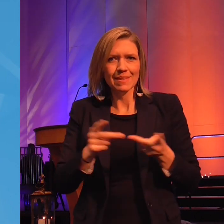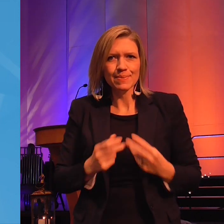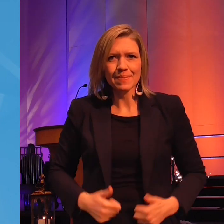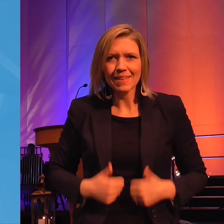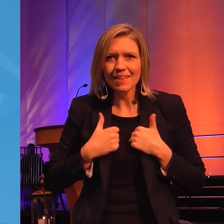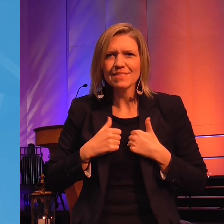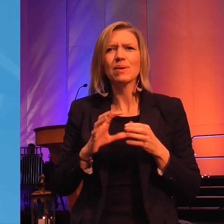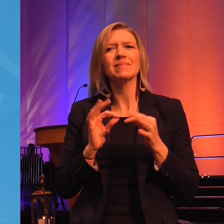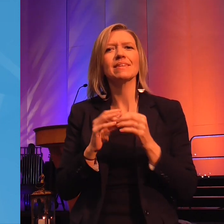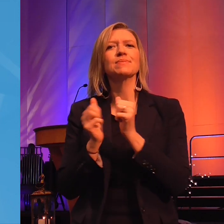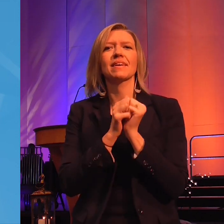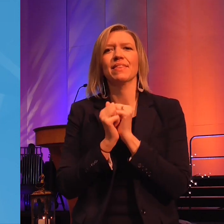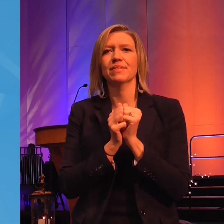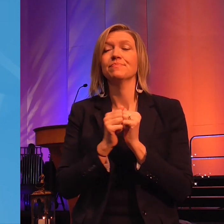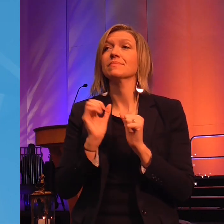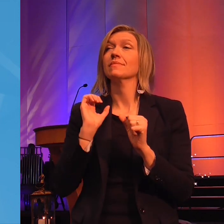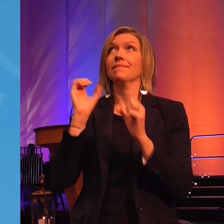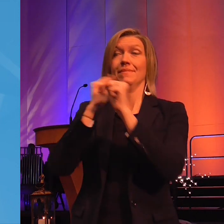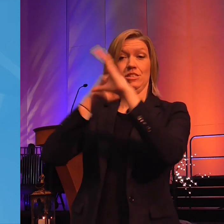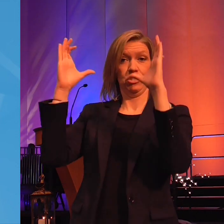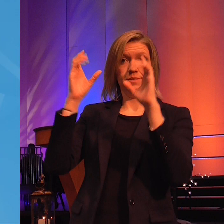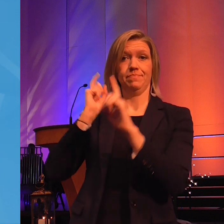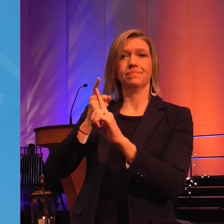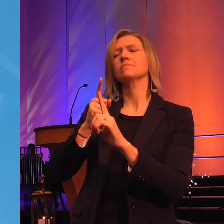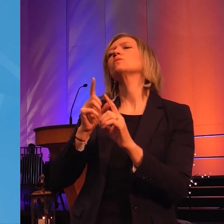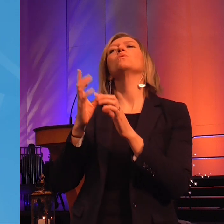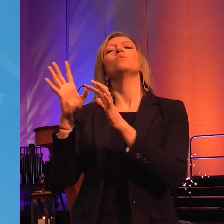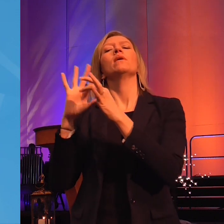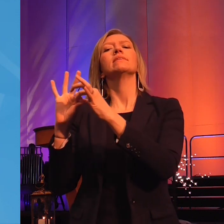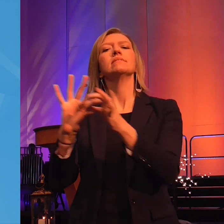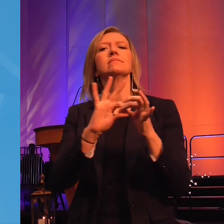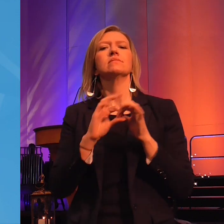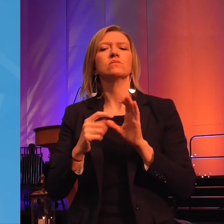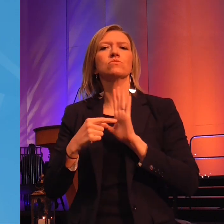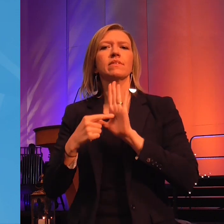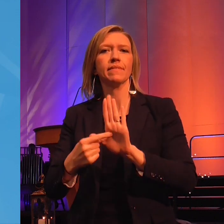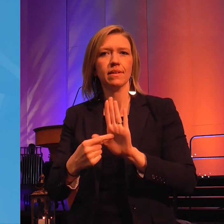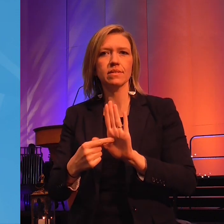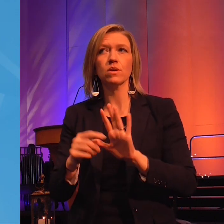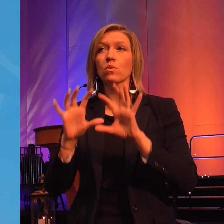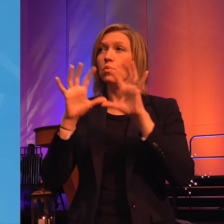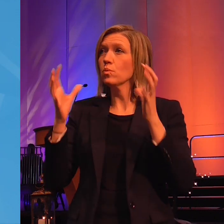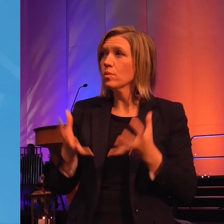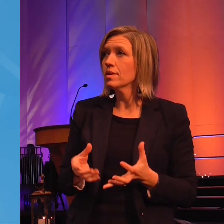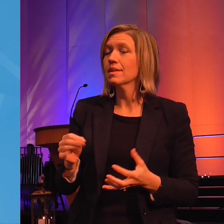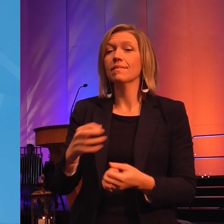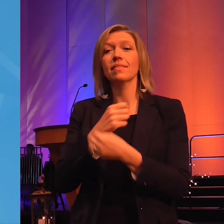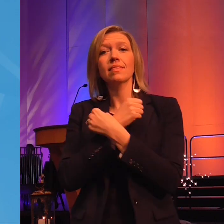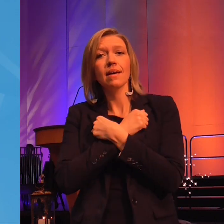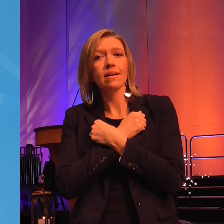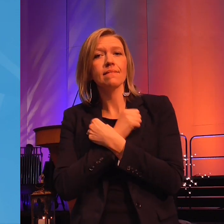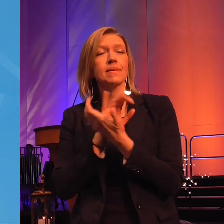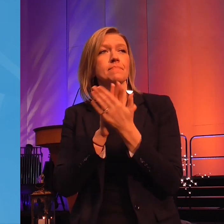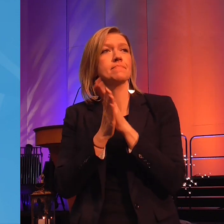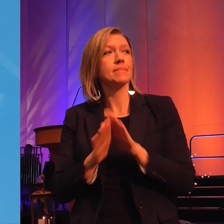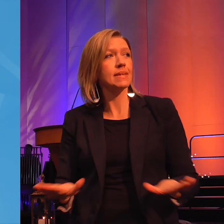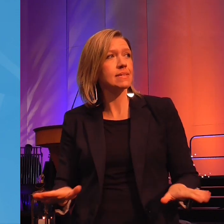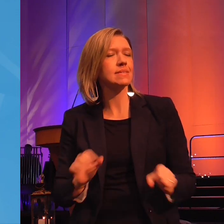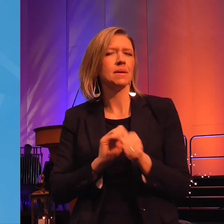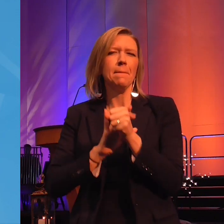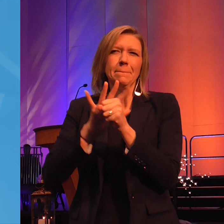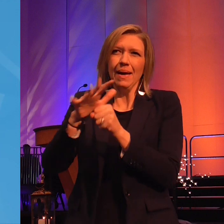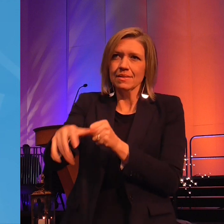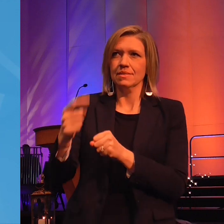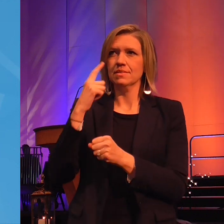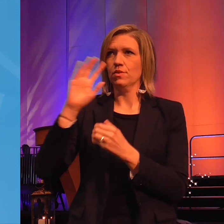together. Please join me. Our vision, oneness revealed, a world of love, peace, and abundance